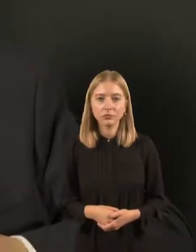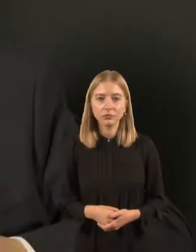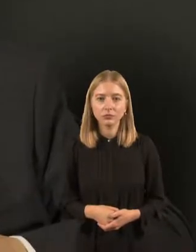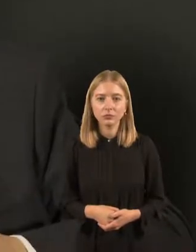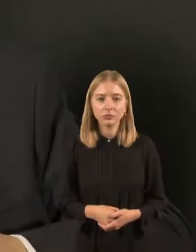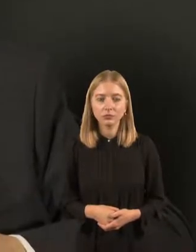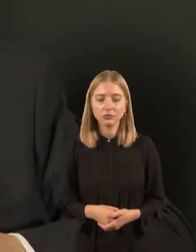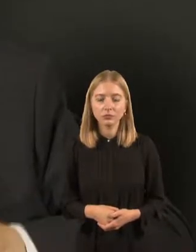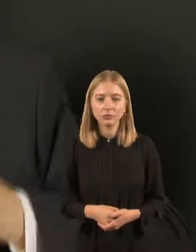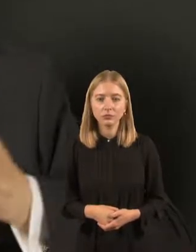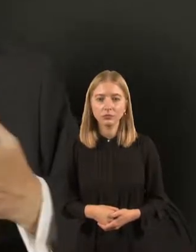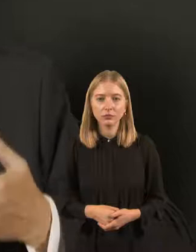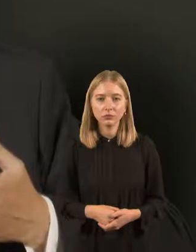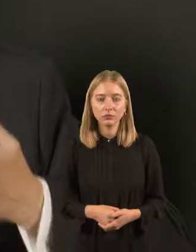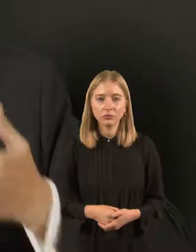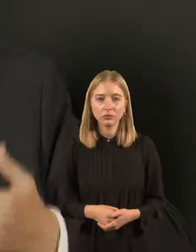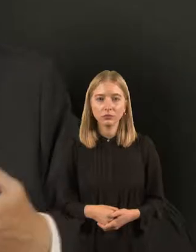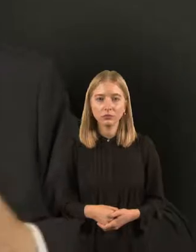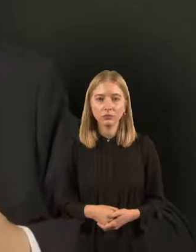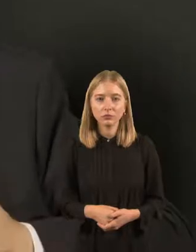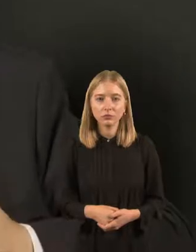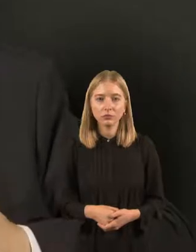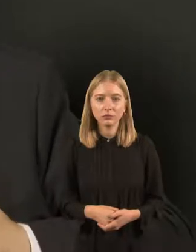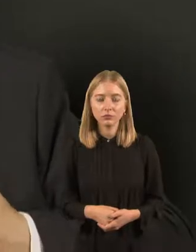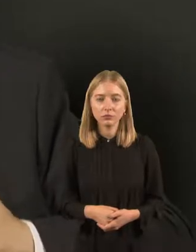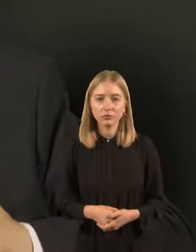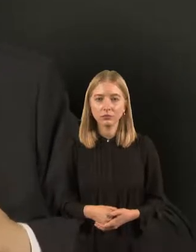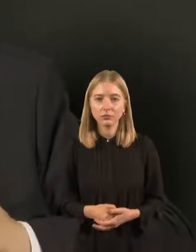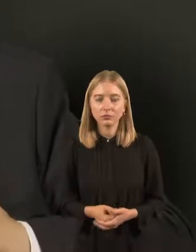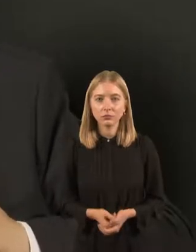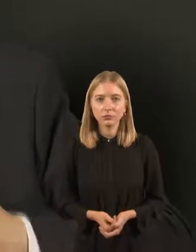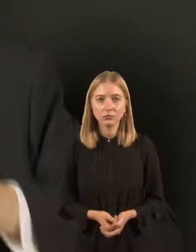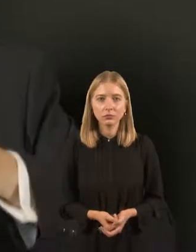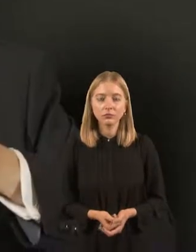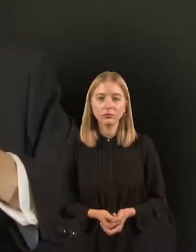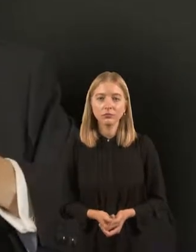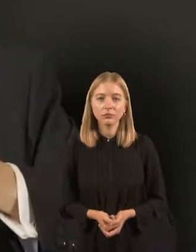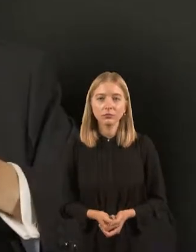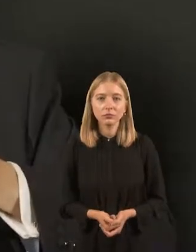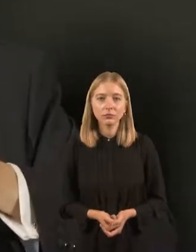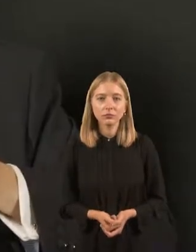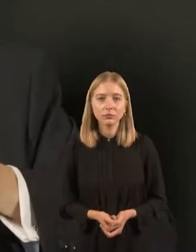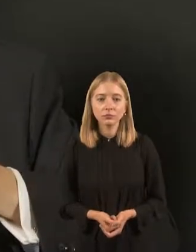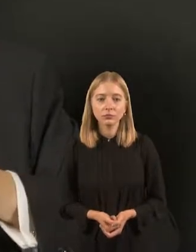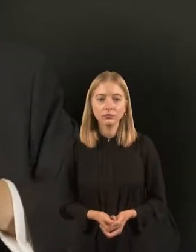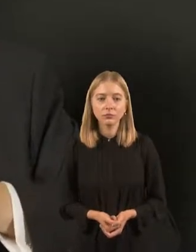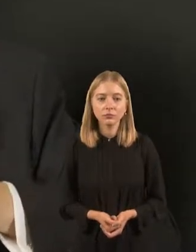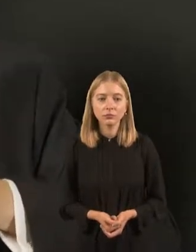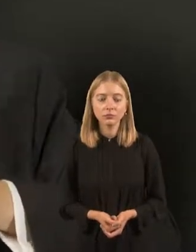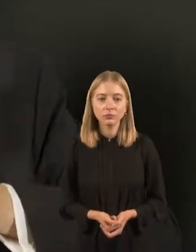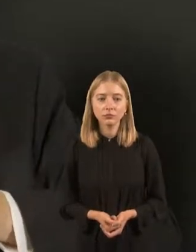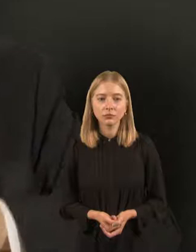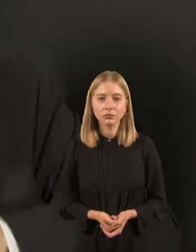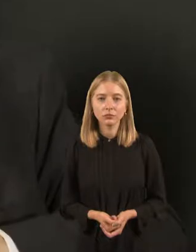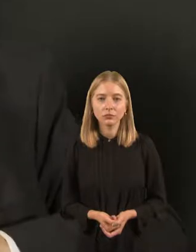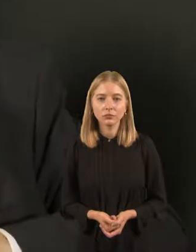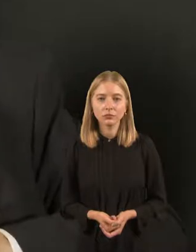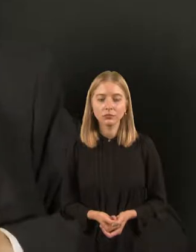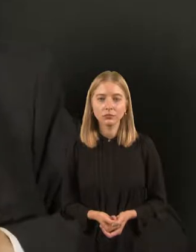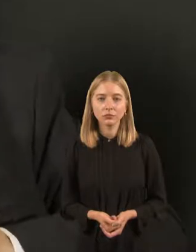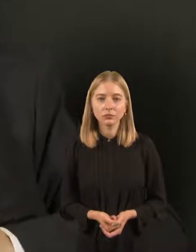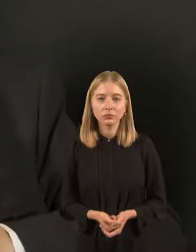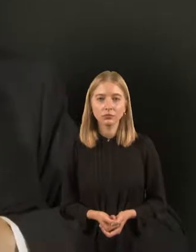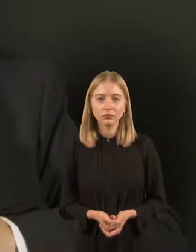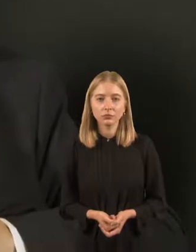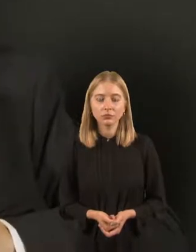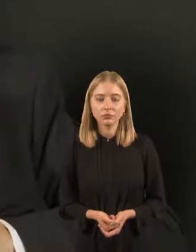relevant policies to increase your ambition, but also to... Yes, please, your microphone just... More closer?